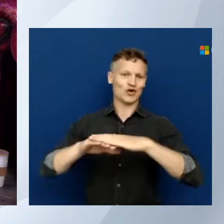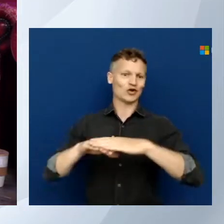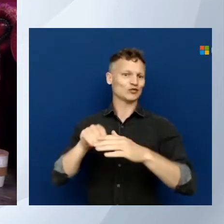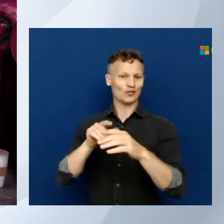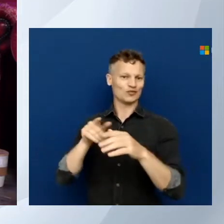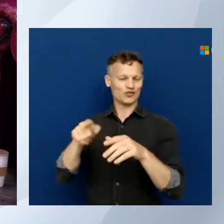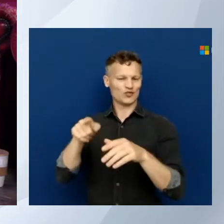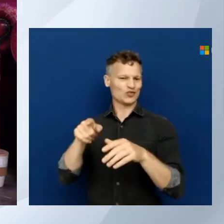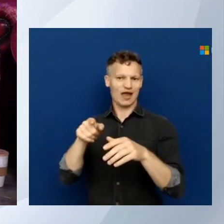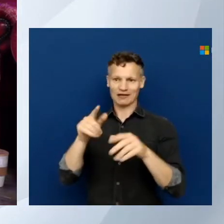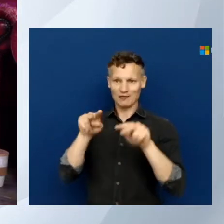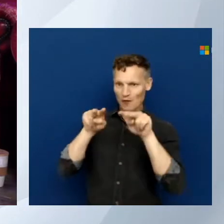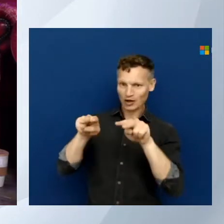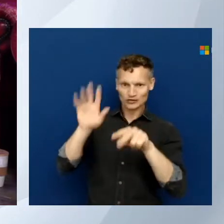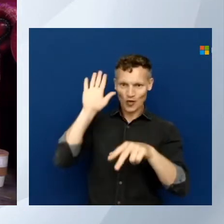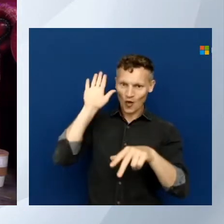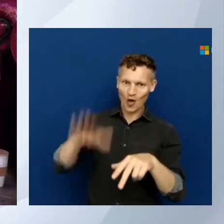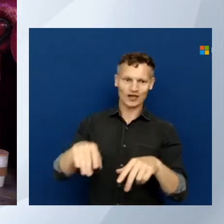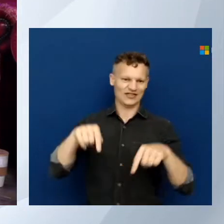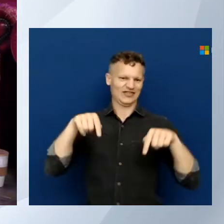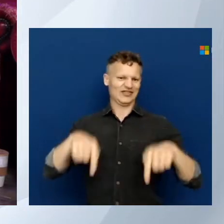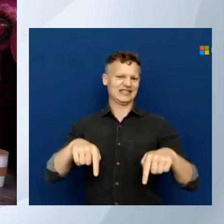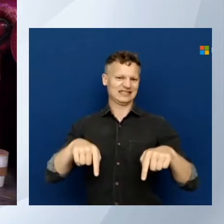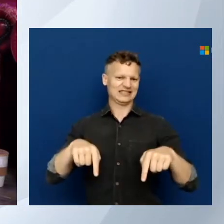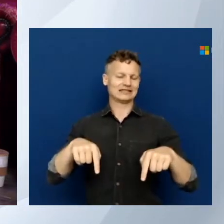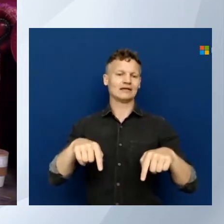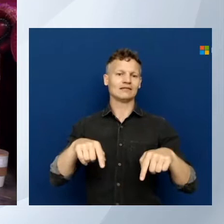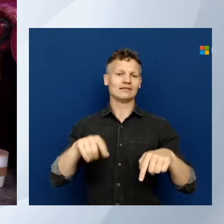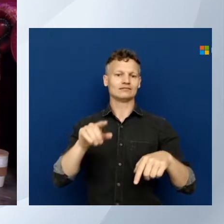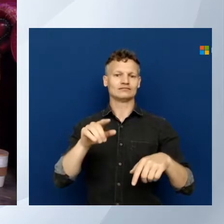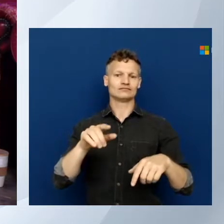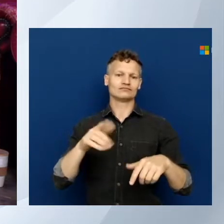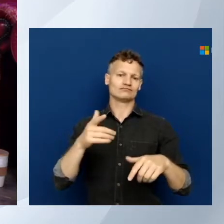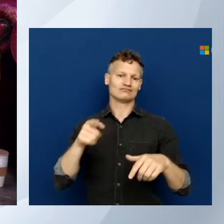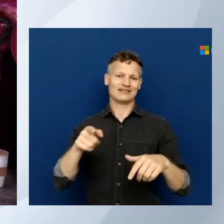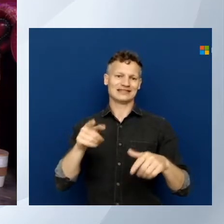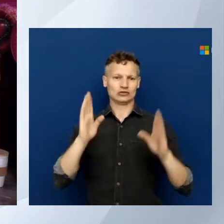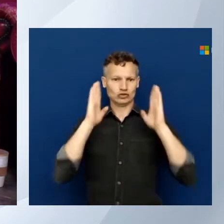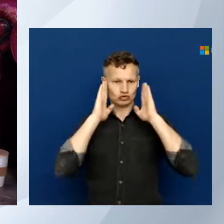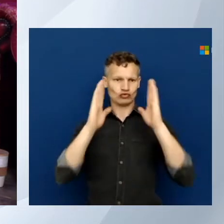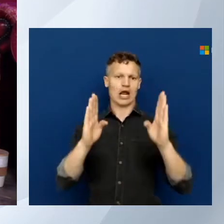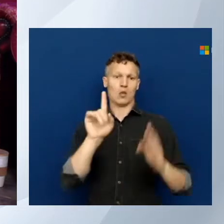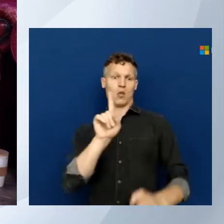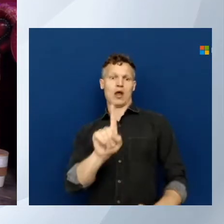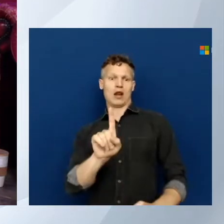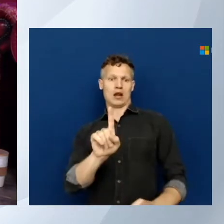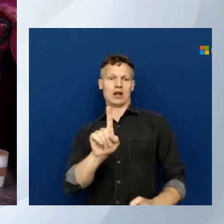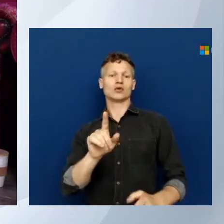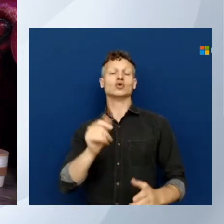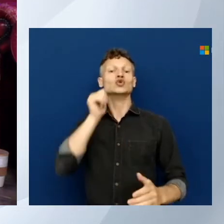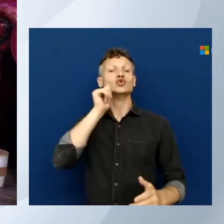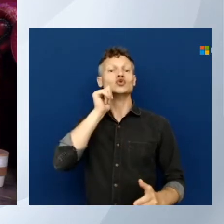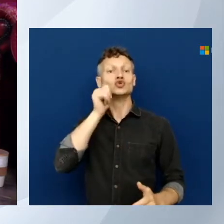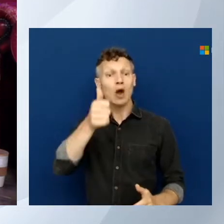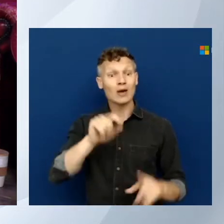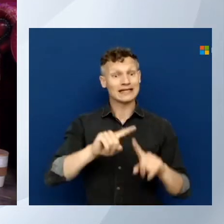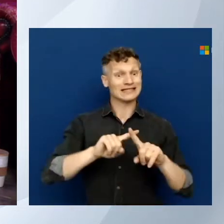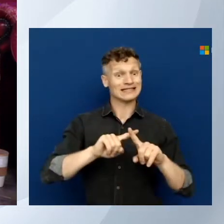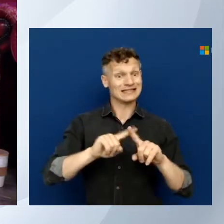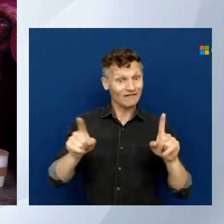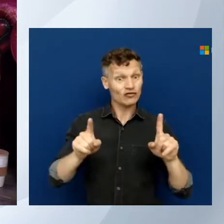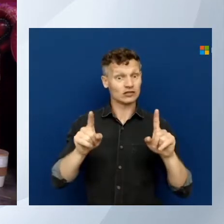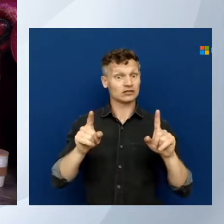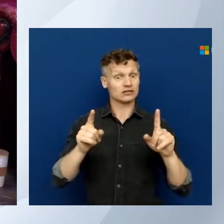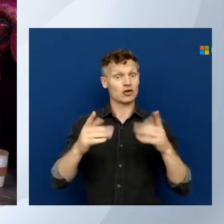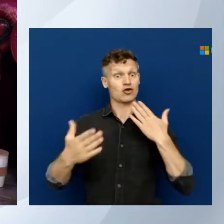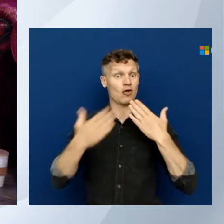track only. And then tomorrow there's another conference going on Learn TV, another takeover, and the day